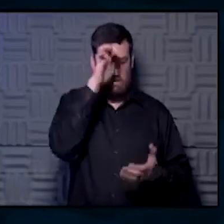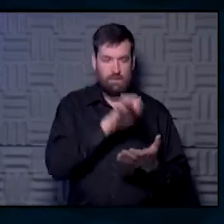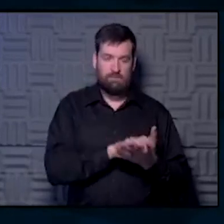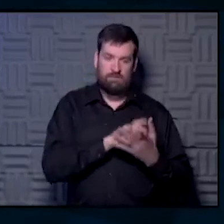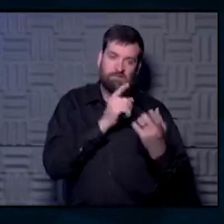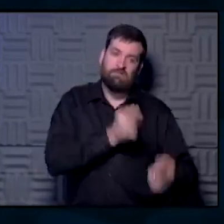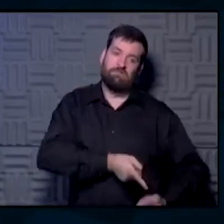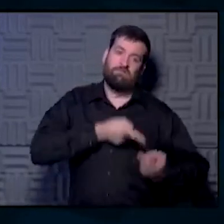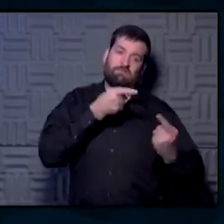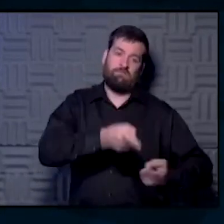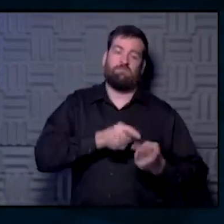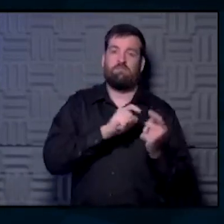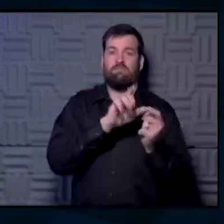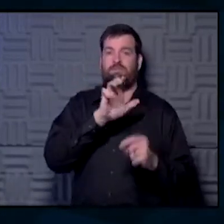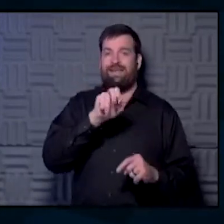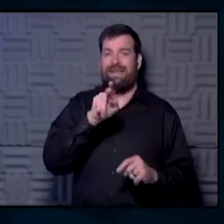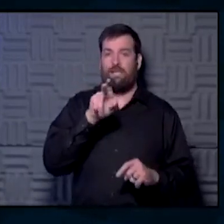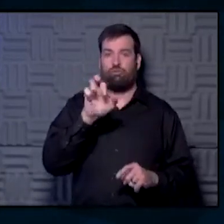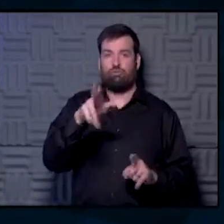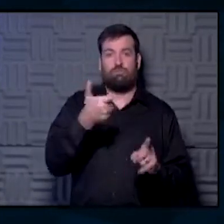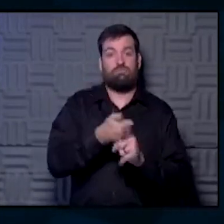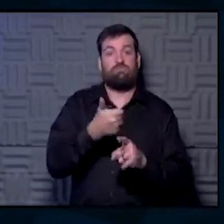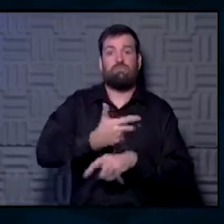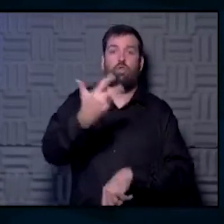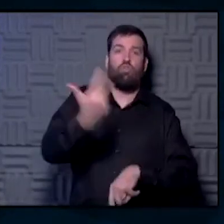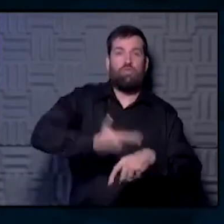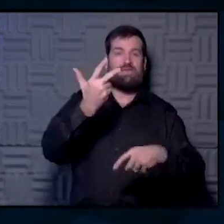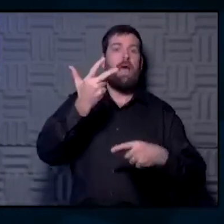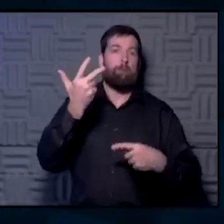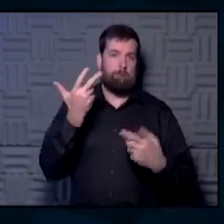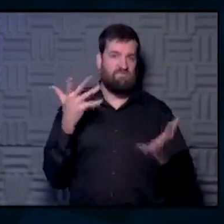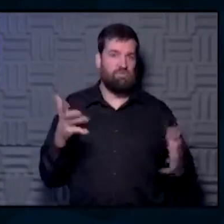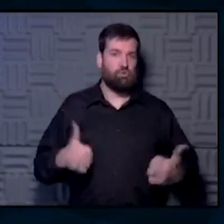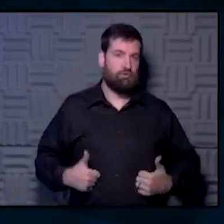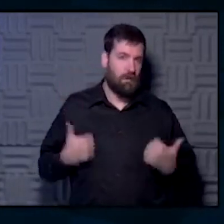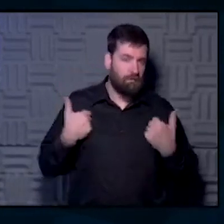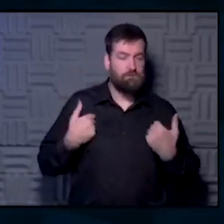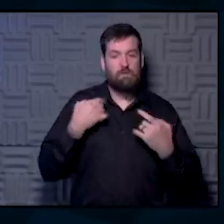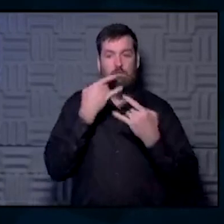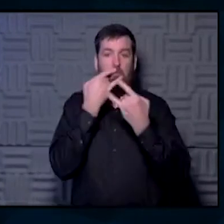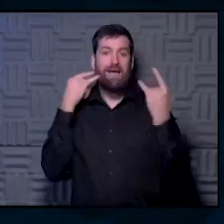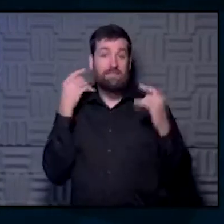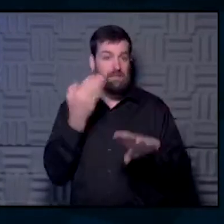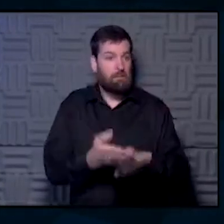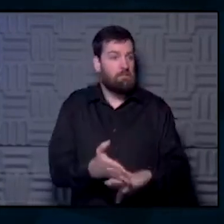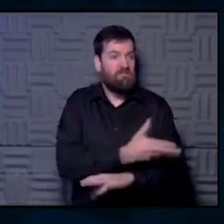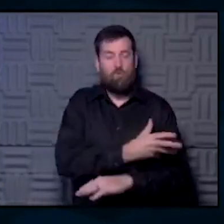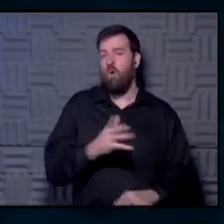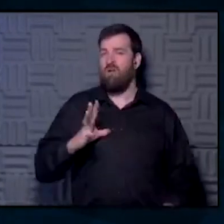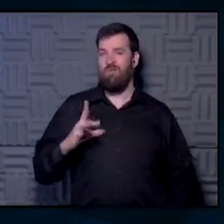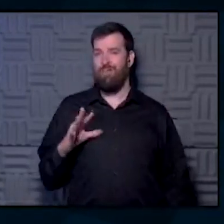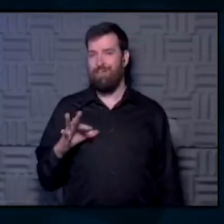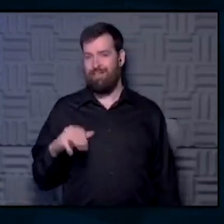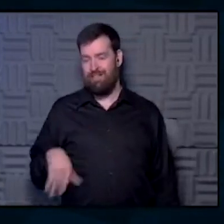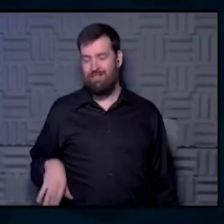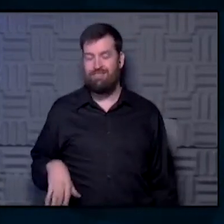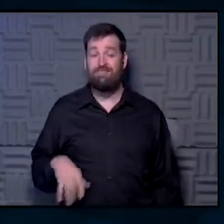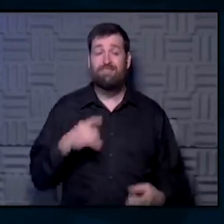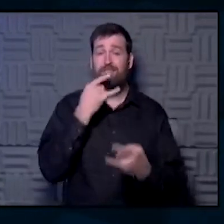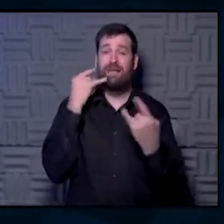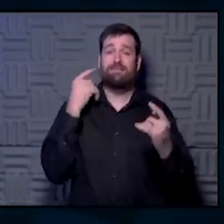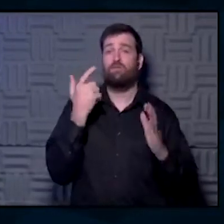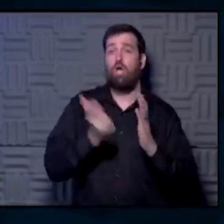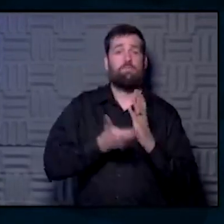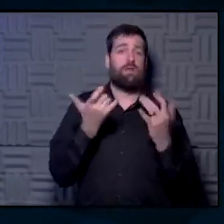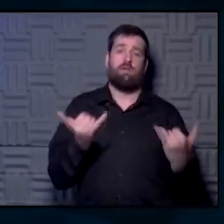battling cancer. She writes, he's a 3-time cancer survivor. We wore masks before it was even cool. Masking is